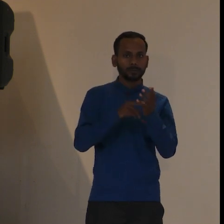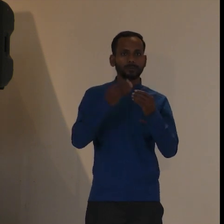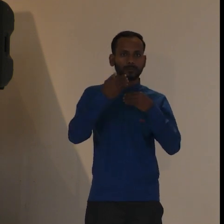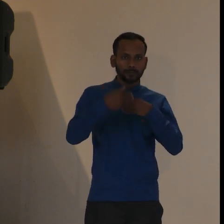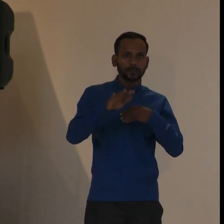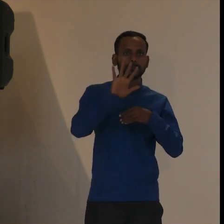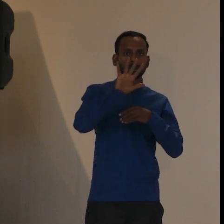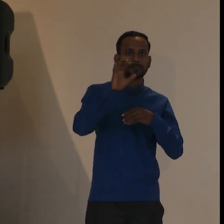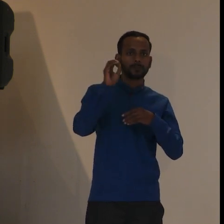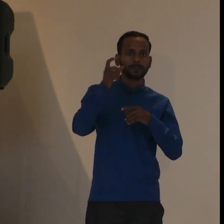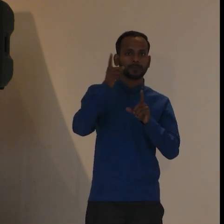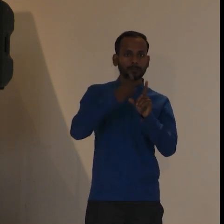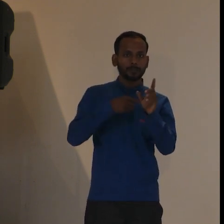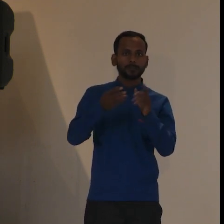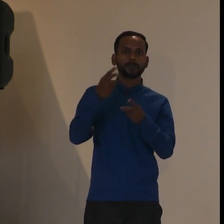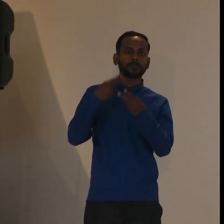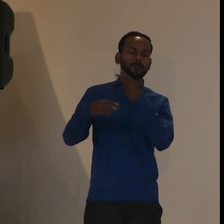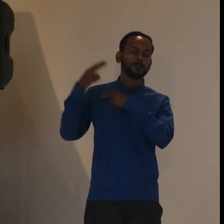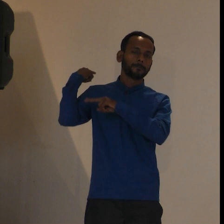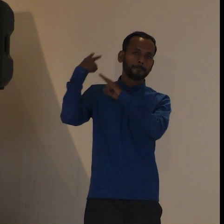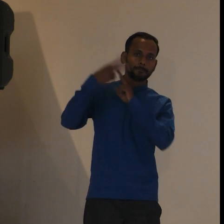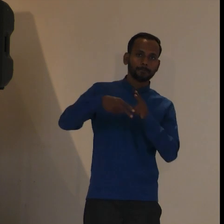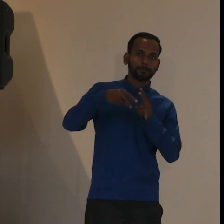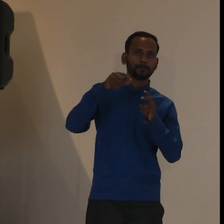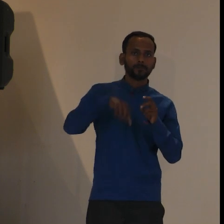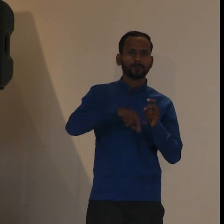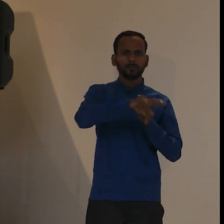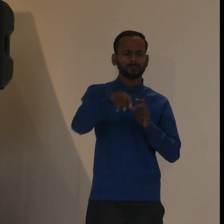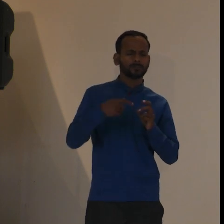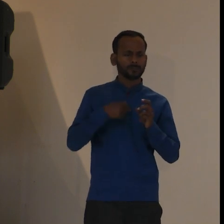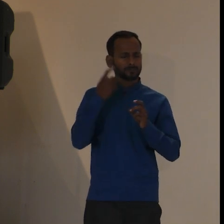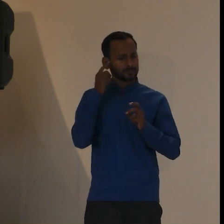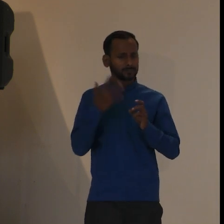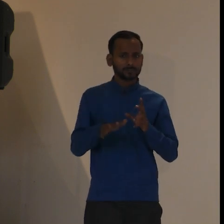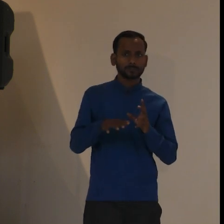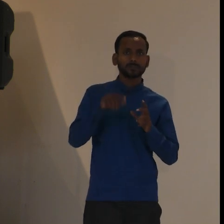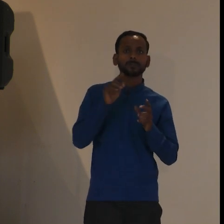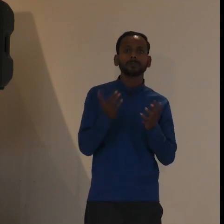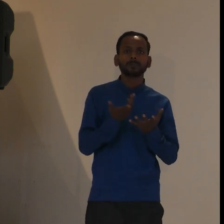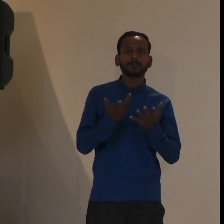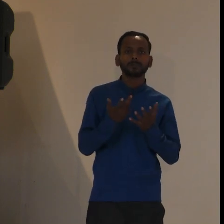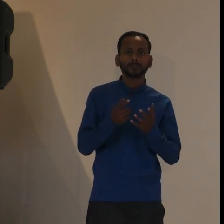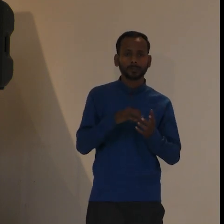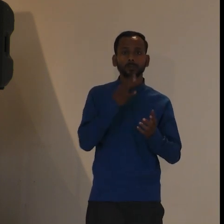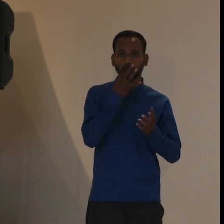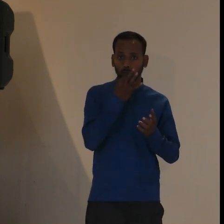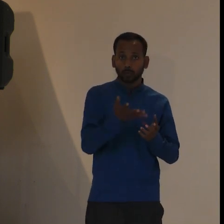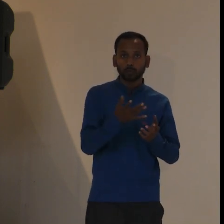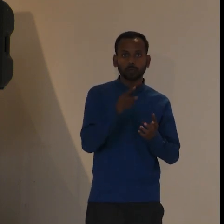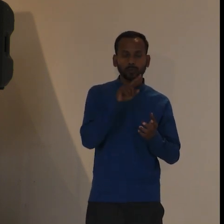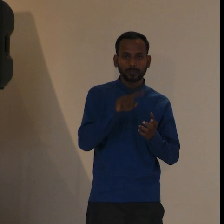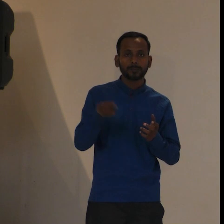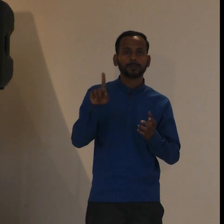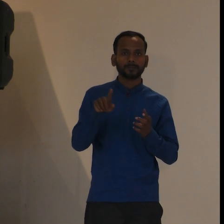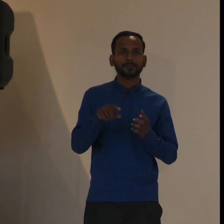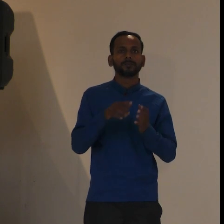scholarship on the histories of these elites. But I'm not sure if that comes through, because it's a very neat